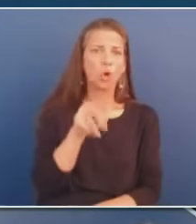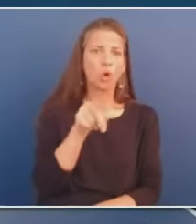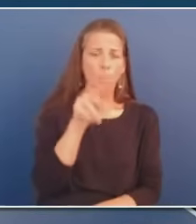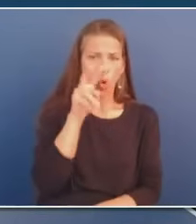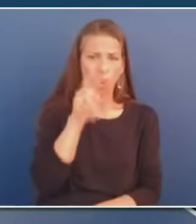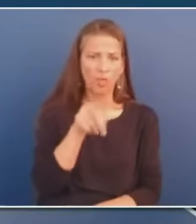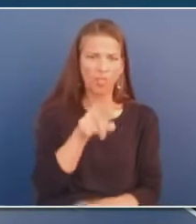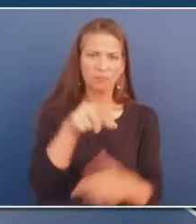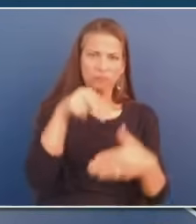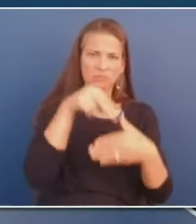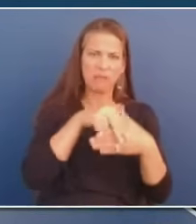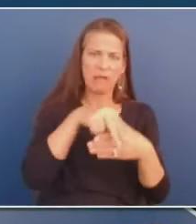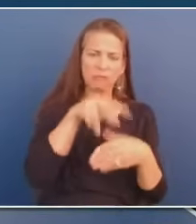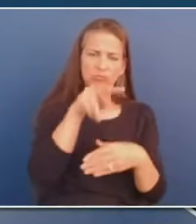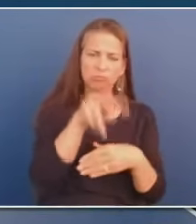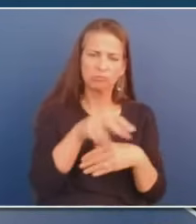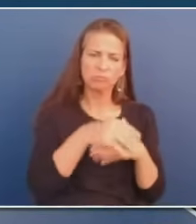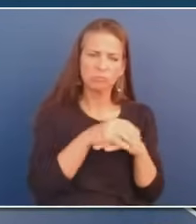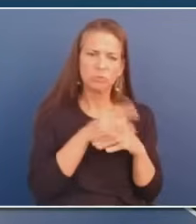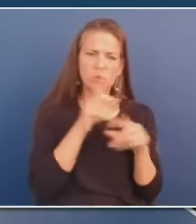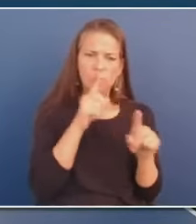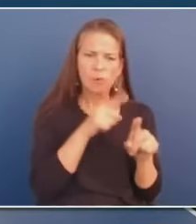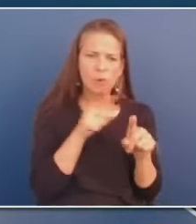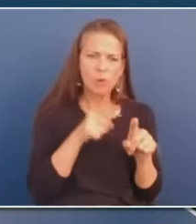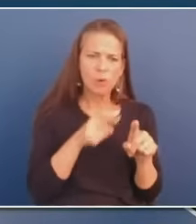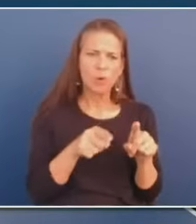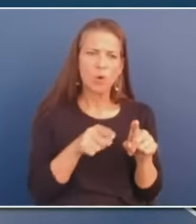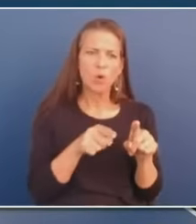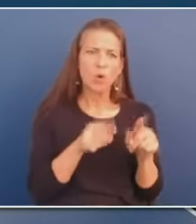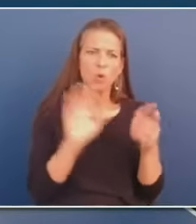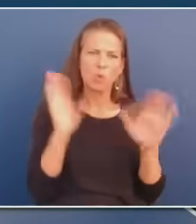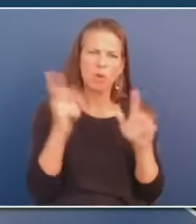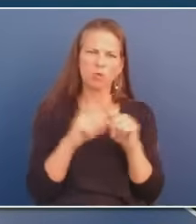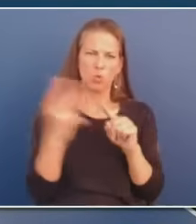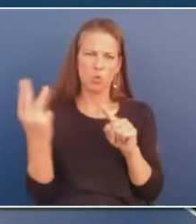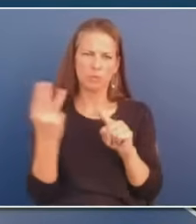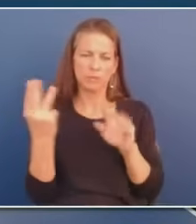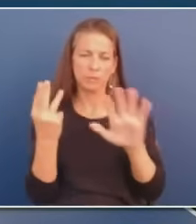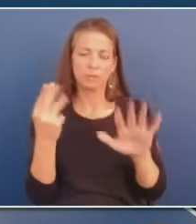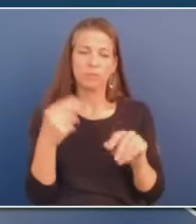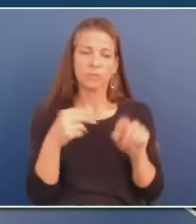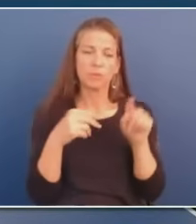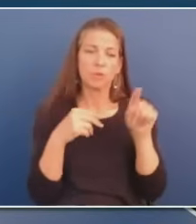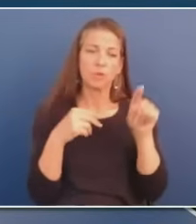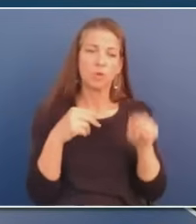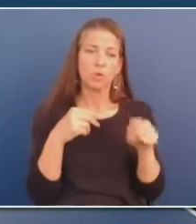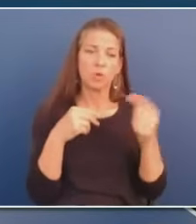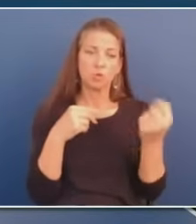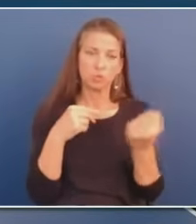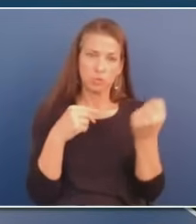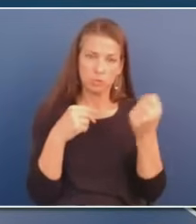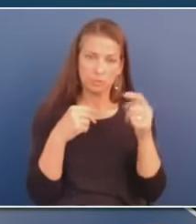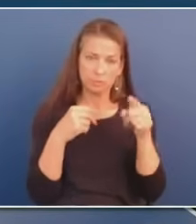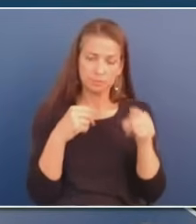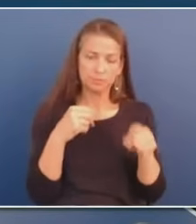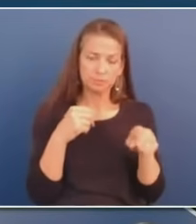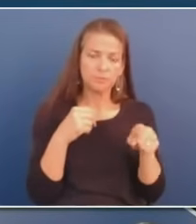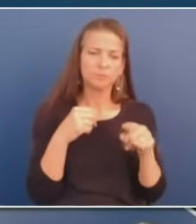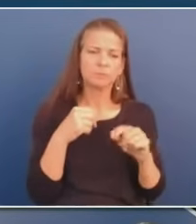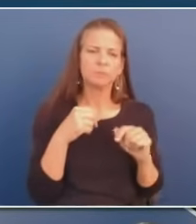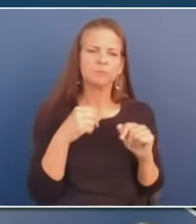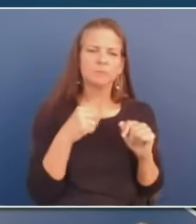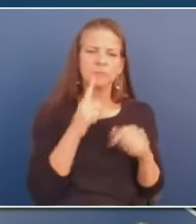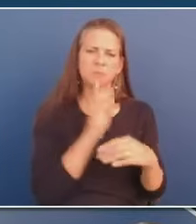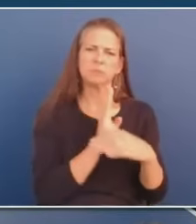right? And you'll see how it contrasts with Wednesday. This is the threats confidence where, you know, there is almost a medium level